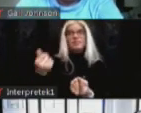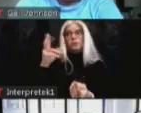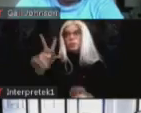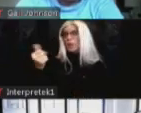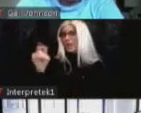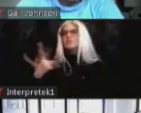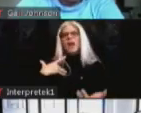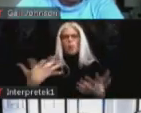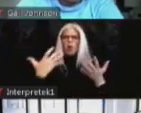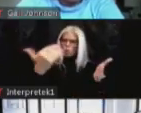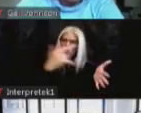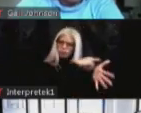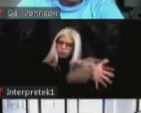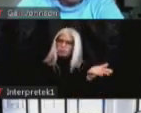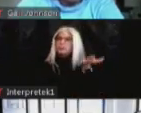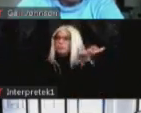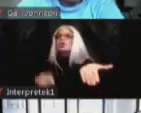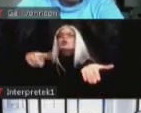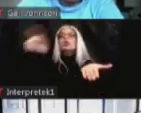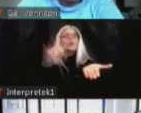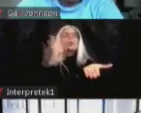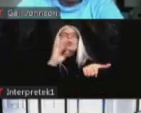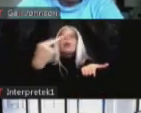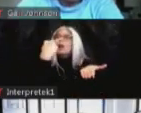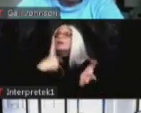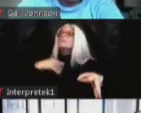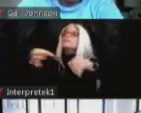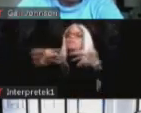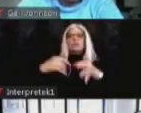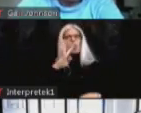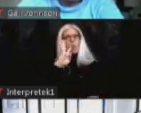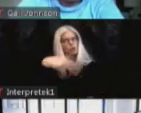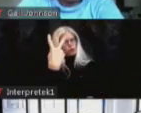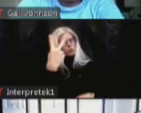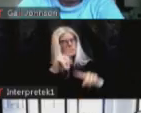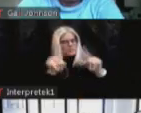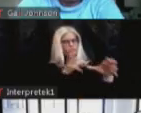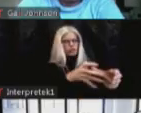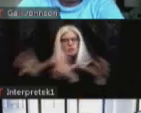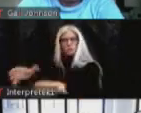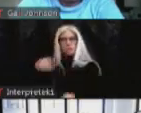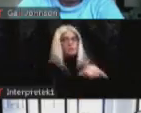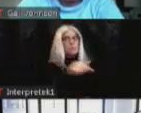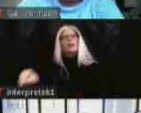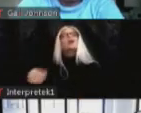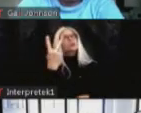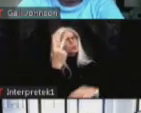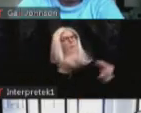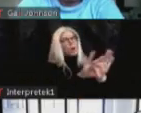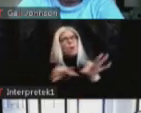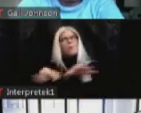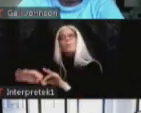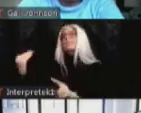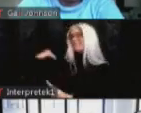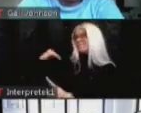presentation. You're going to hear two different things today, two different parts. They're both very important. Obviously, we started the conversation in 2018, and